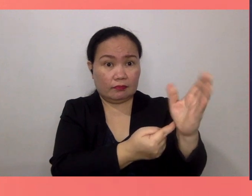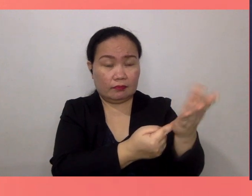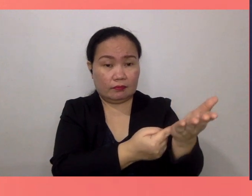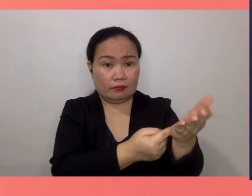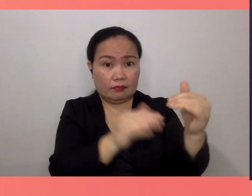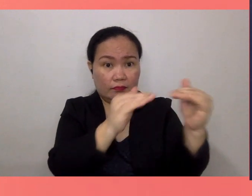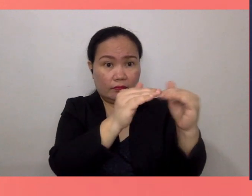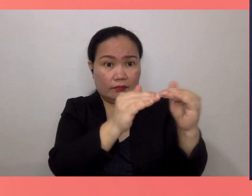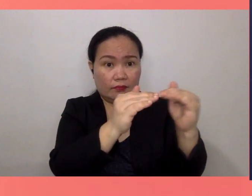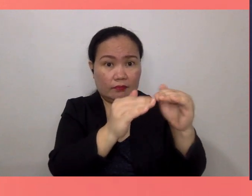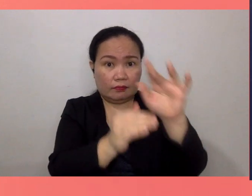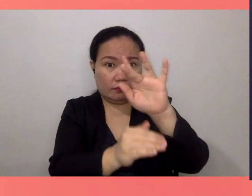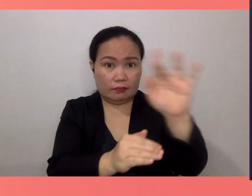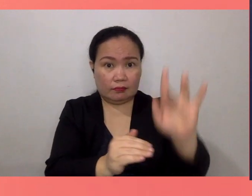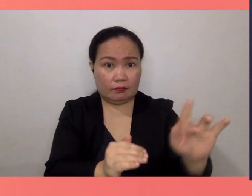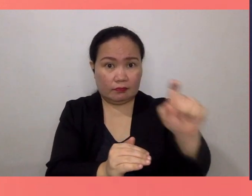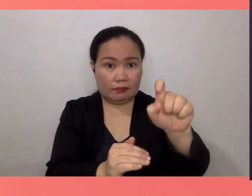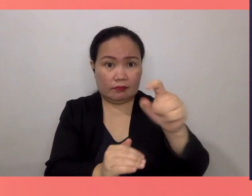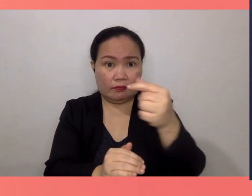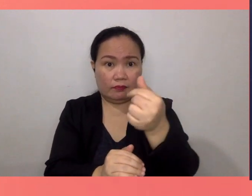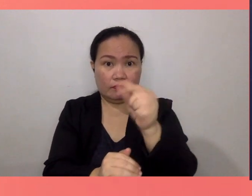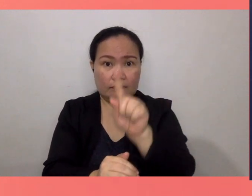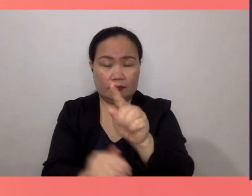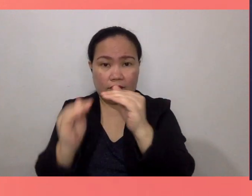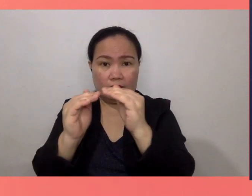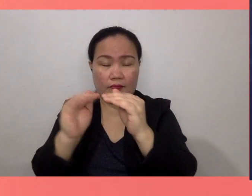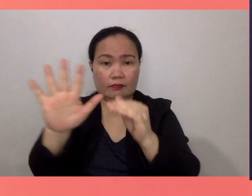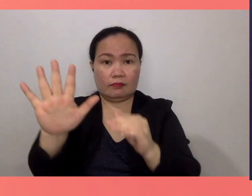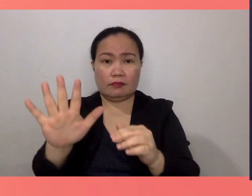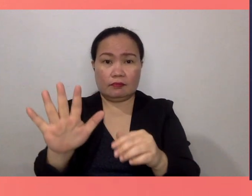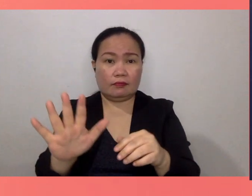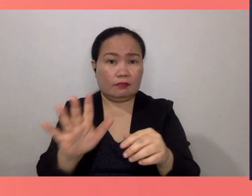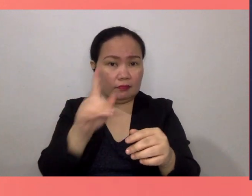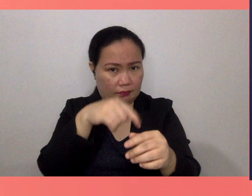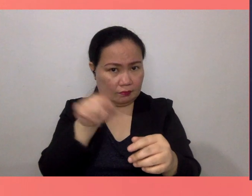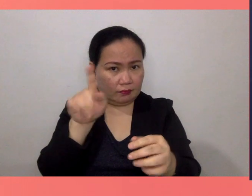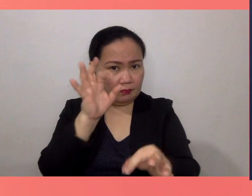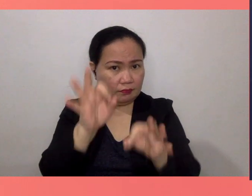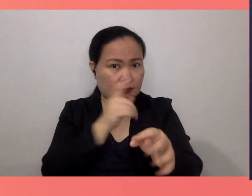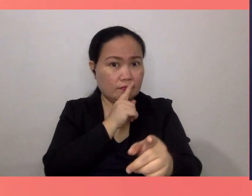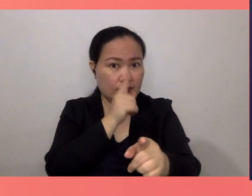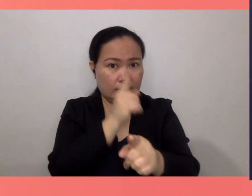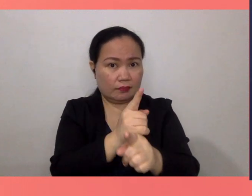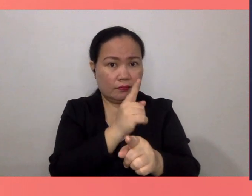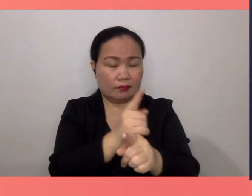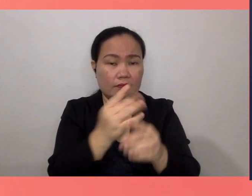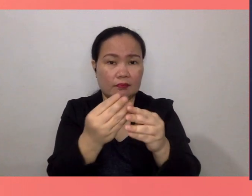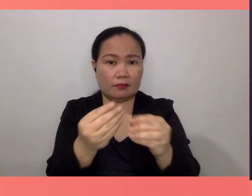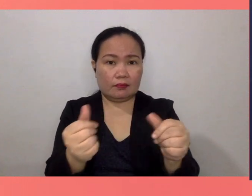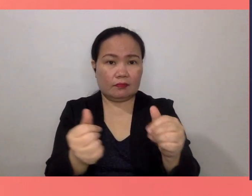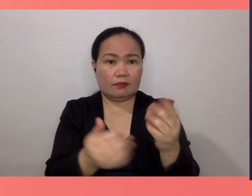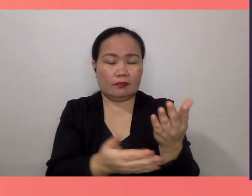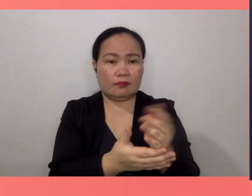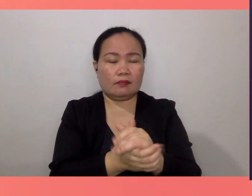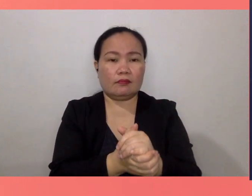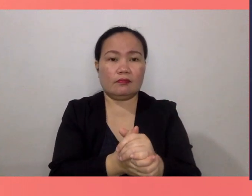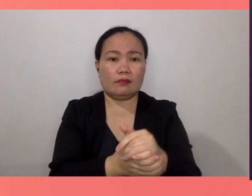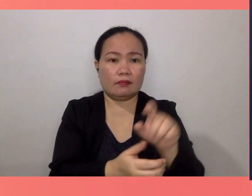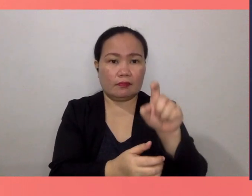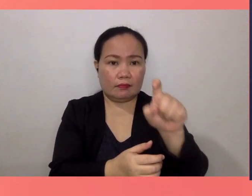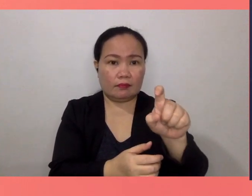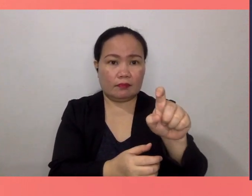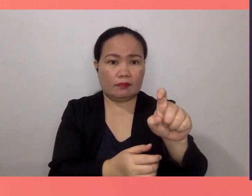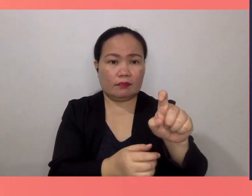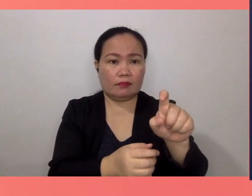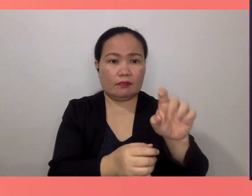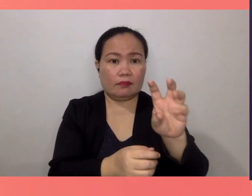okay, so i-check natin kung true ba yung solution na nakuha natin. So substitute lang natin yung value ng x, and that